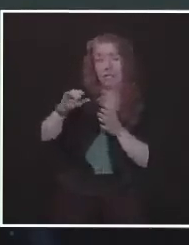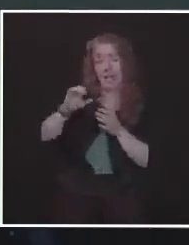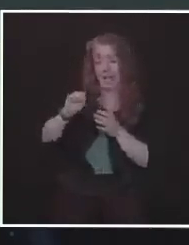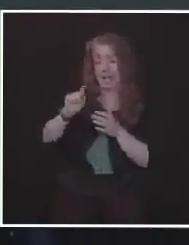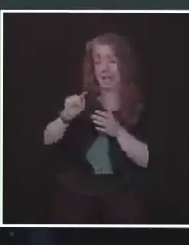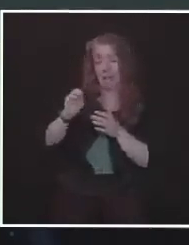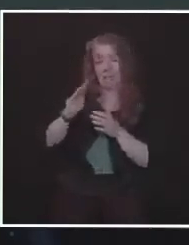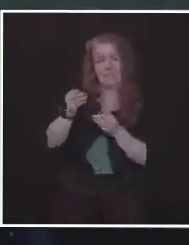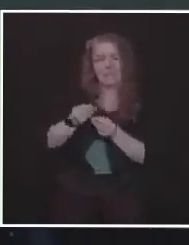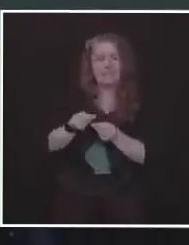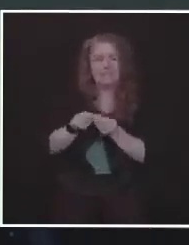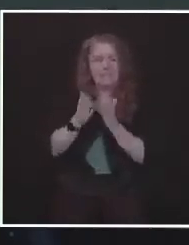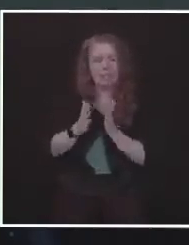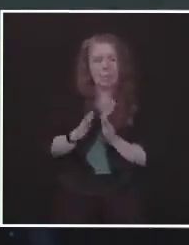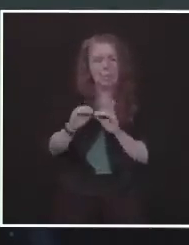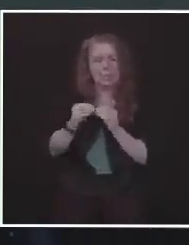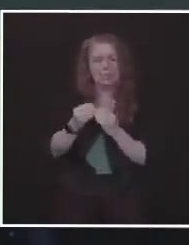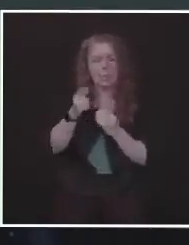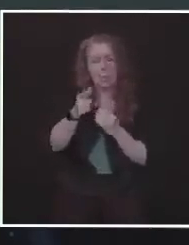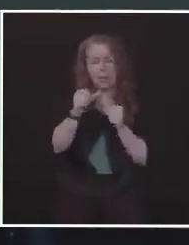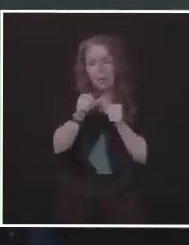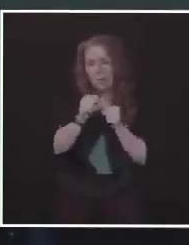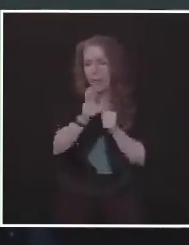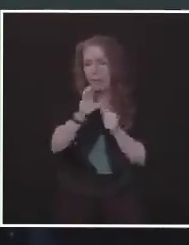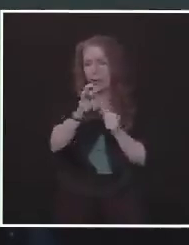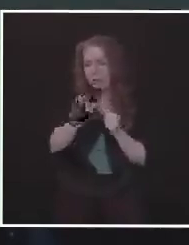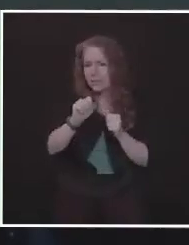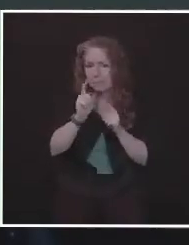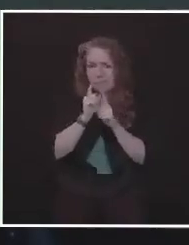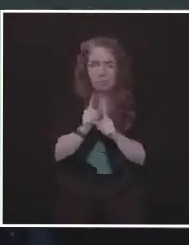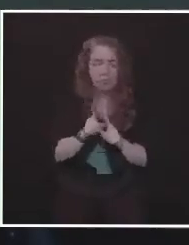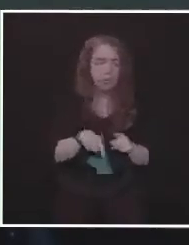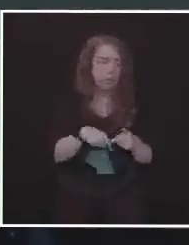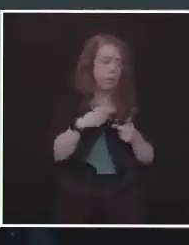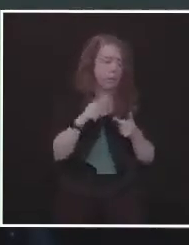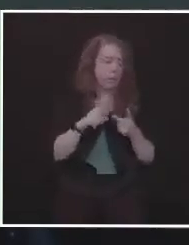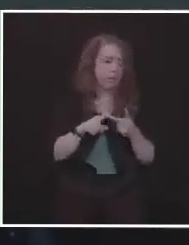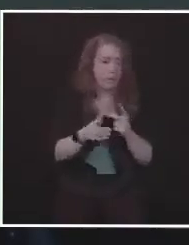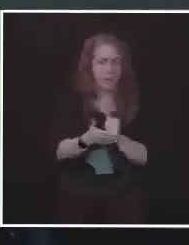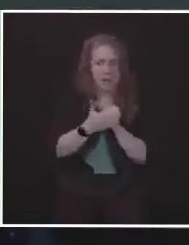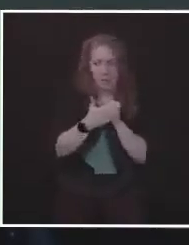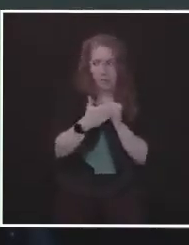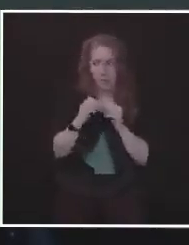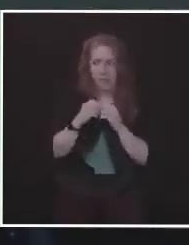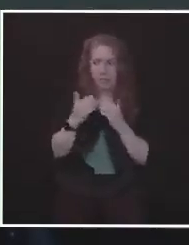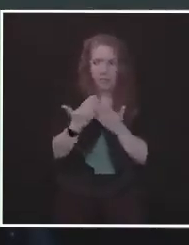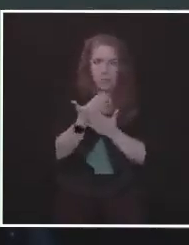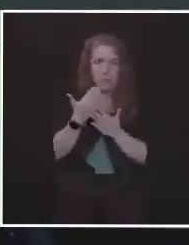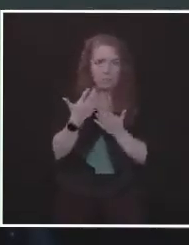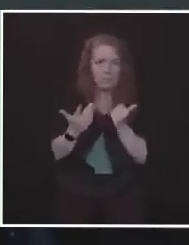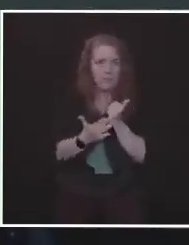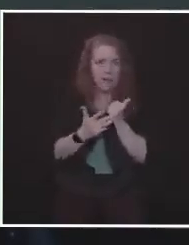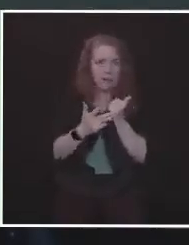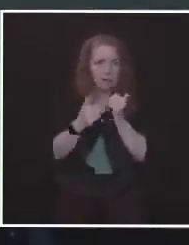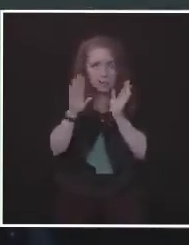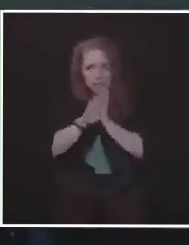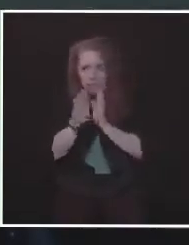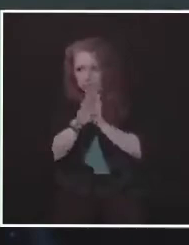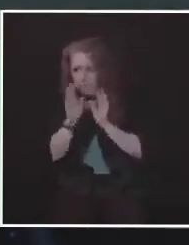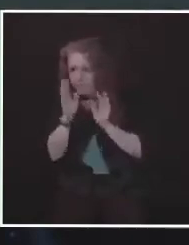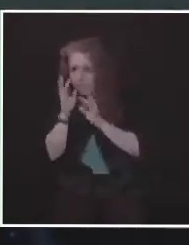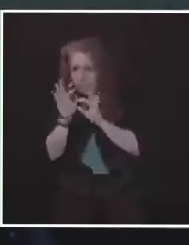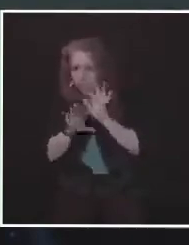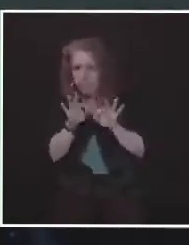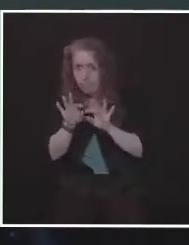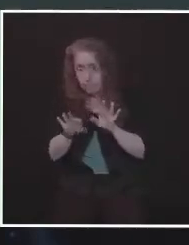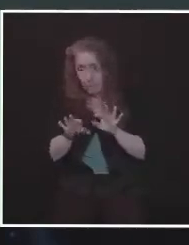on with the CLIPS missions. It's going to continue to help develop the technologies that we need to be successful as we go back to the moon in a